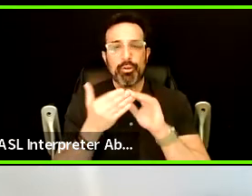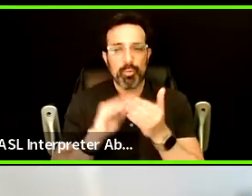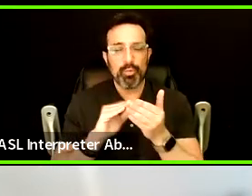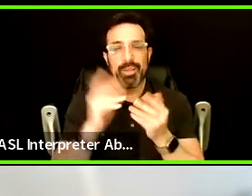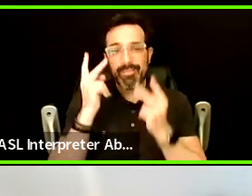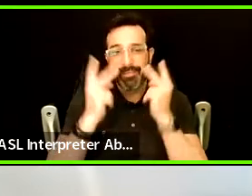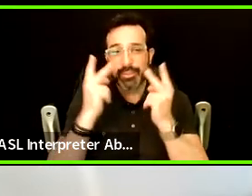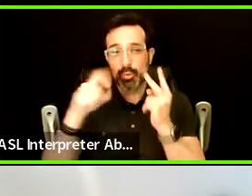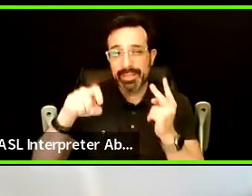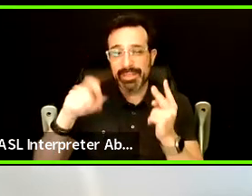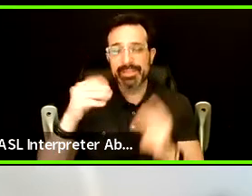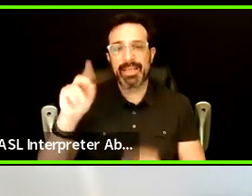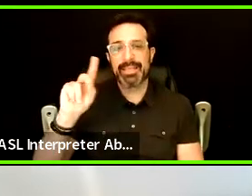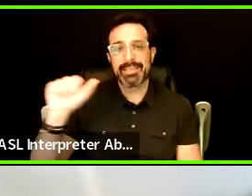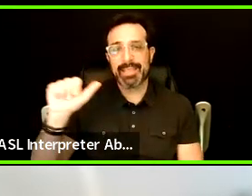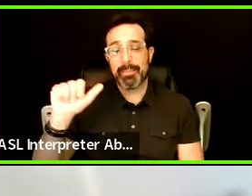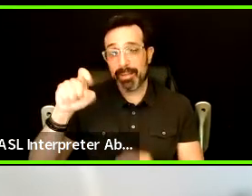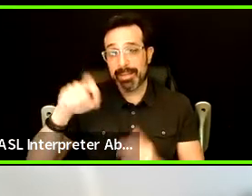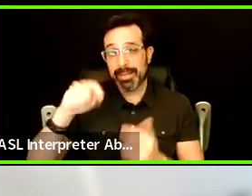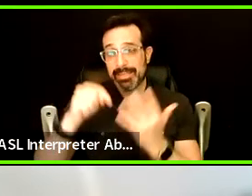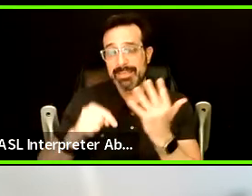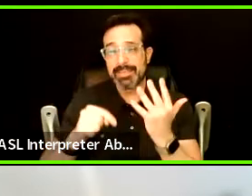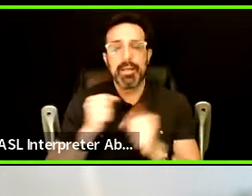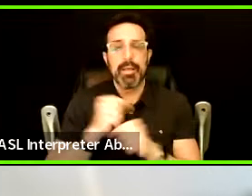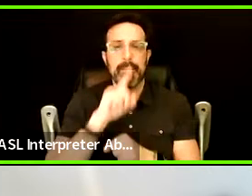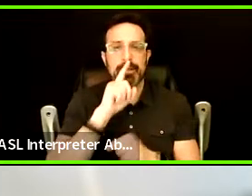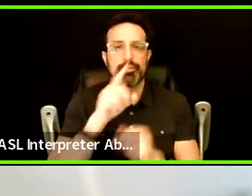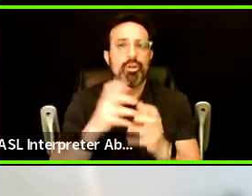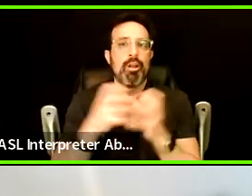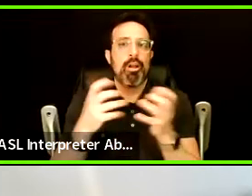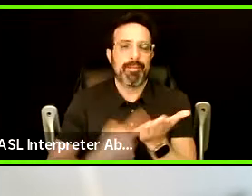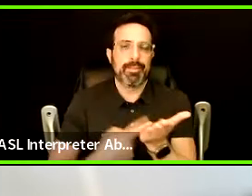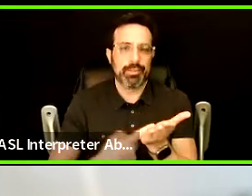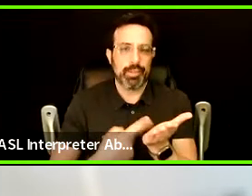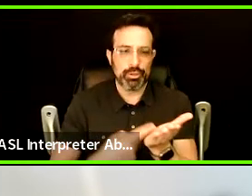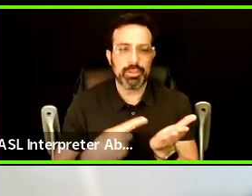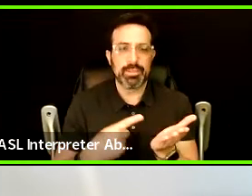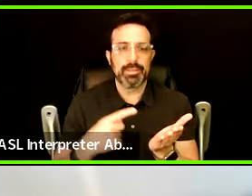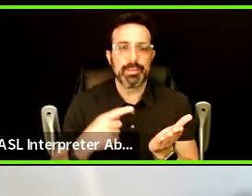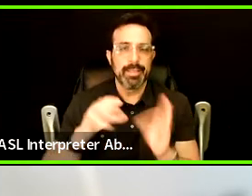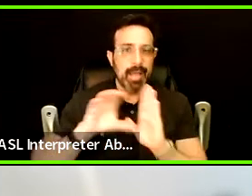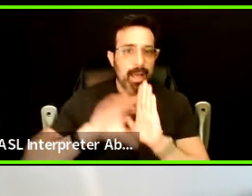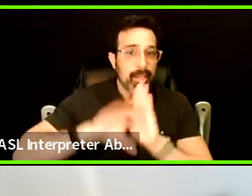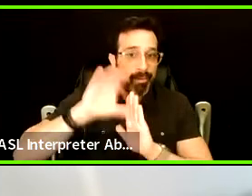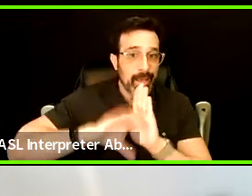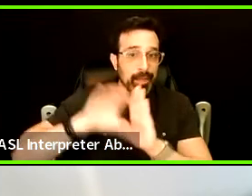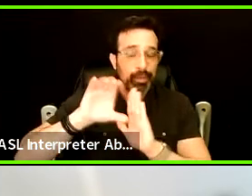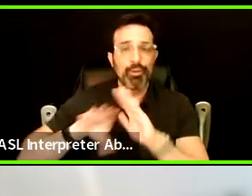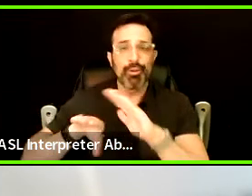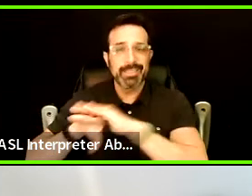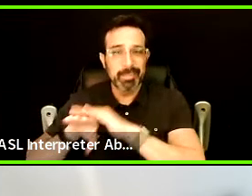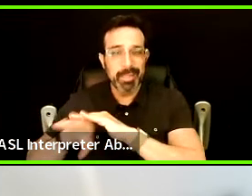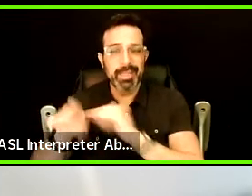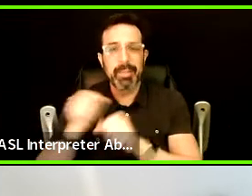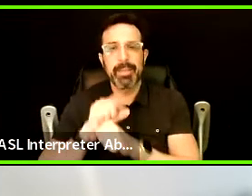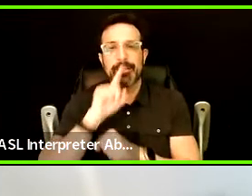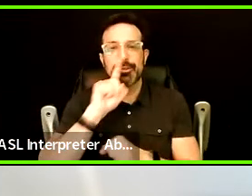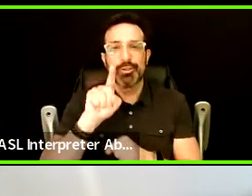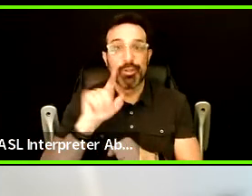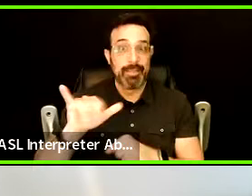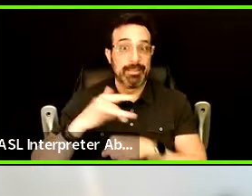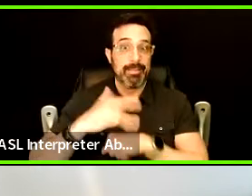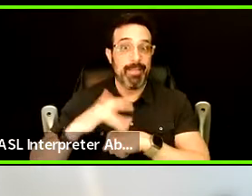community, visual needs and disabled needs, as making sure that a lot of discussion around elevators and accessibility and ensuring that's